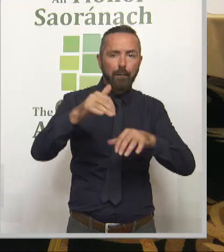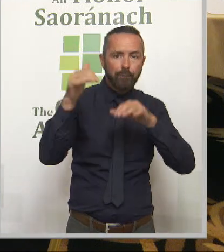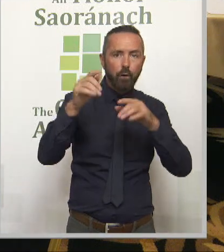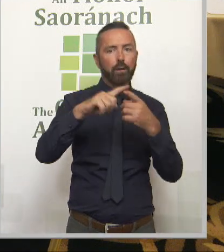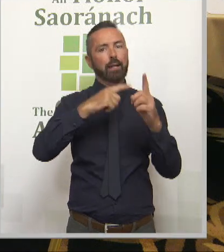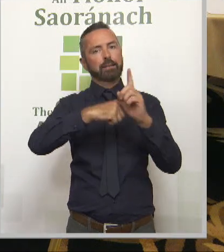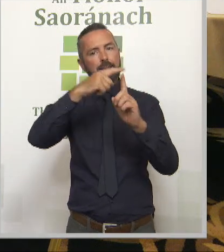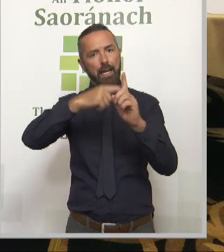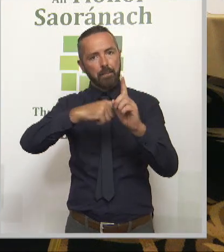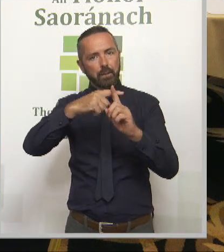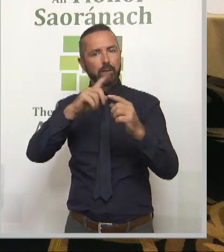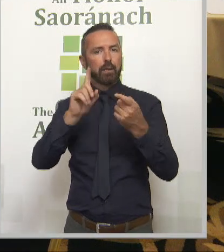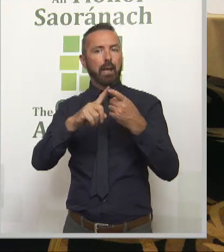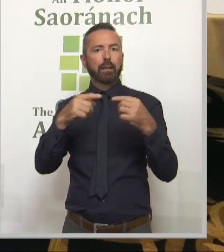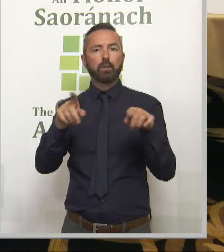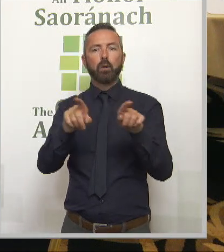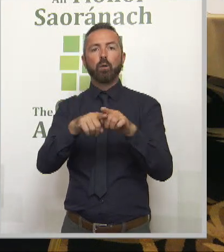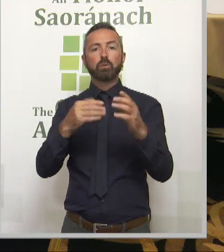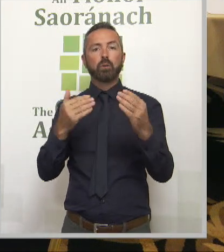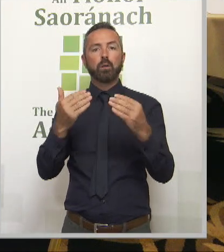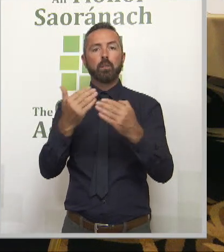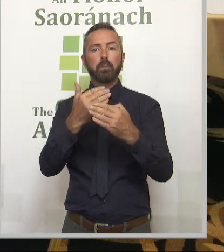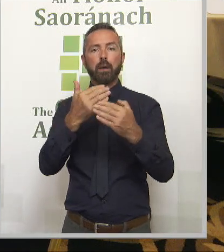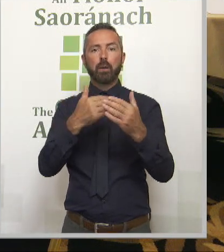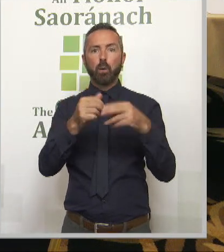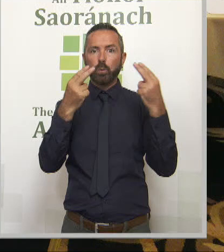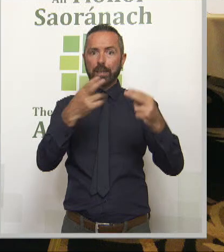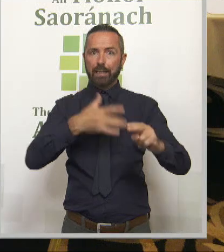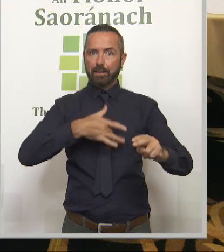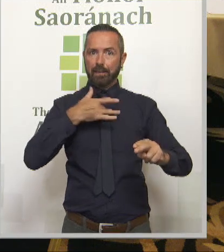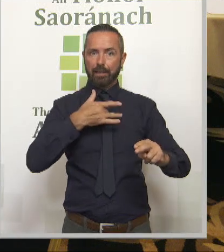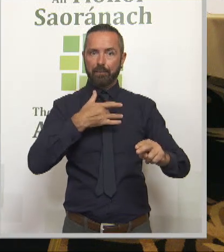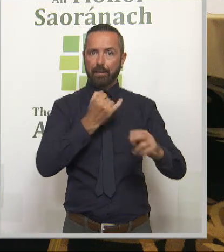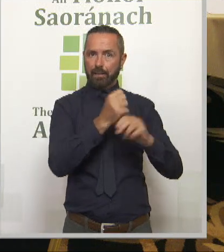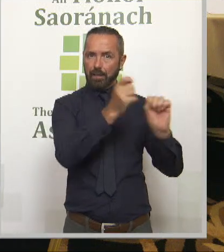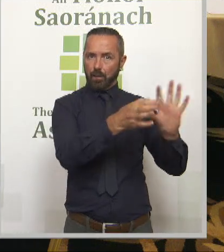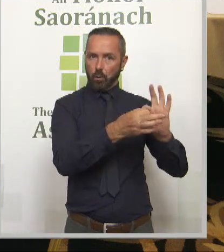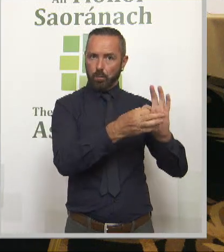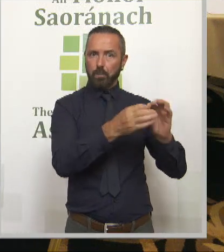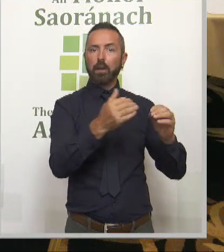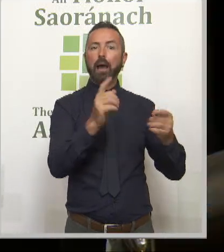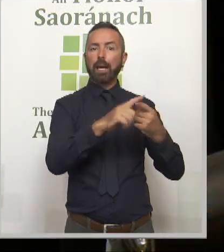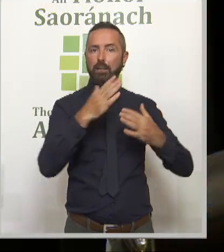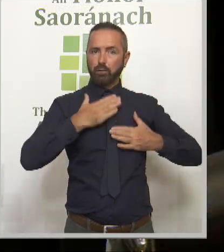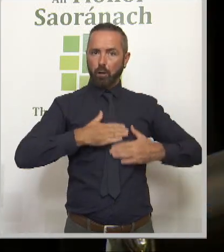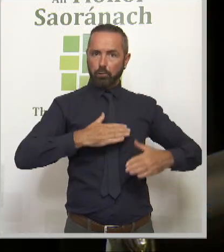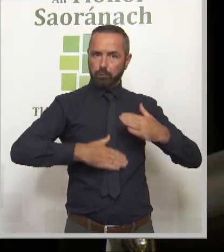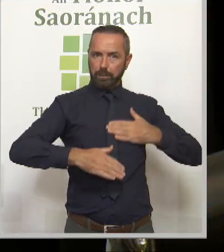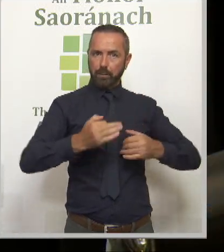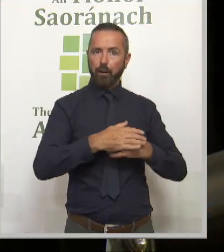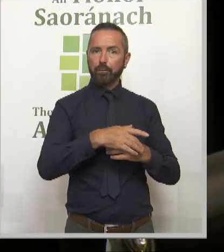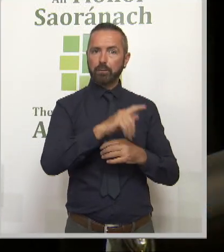planet's surface, and also by the habitat requirements and tolerances of the toads themselves. And of course,